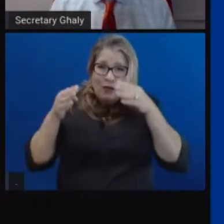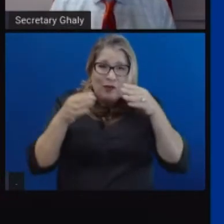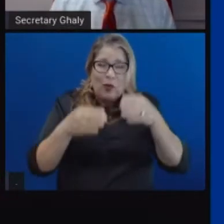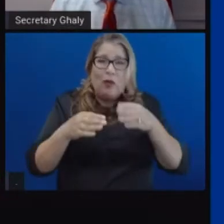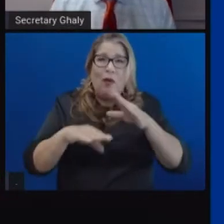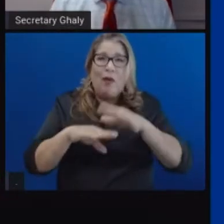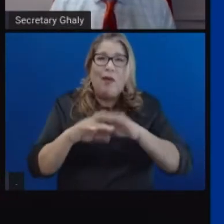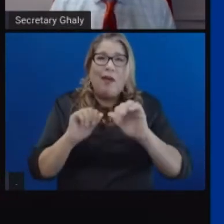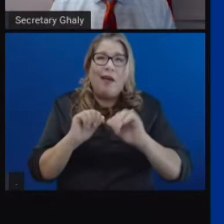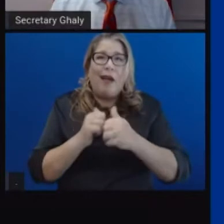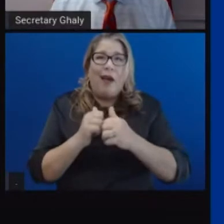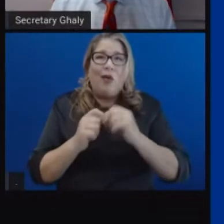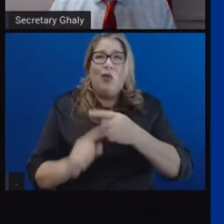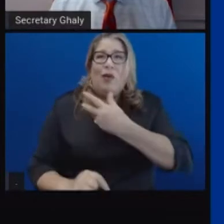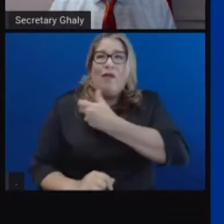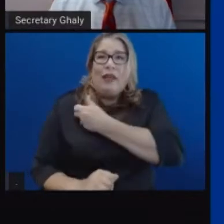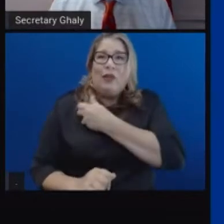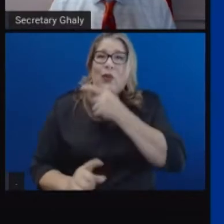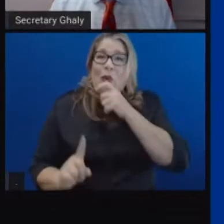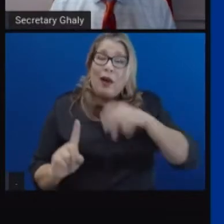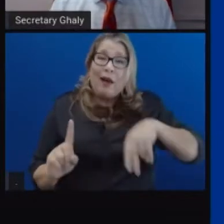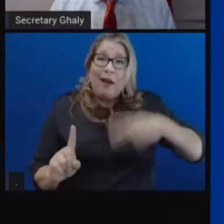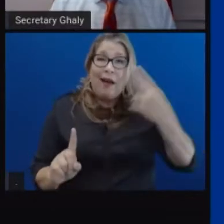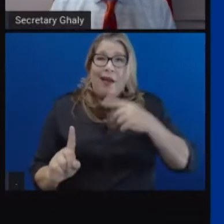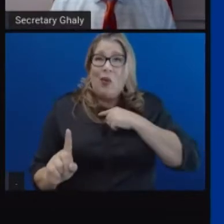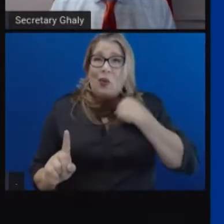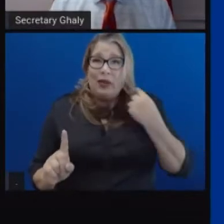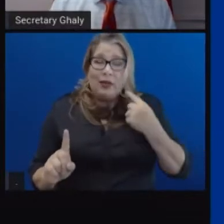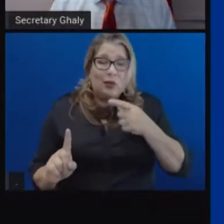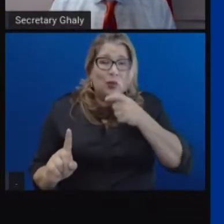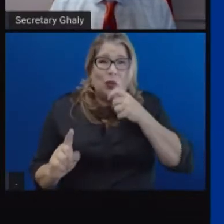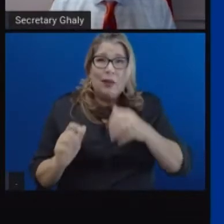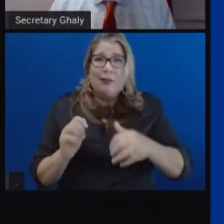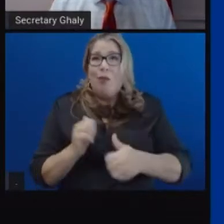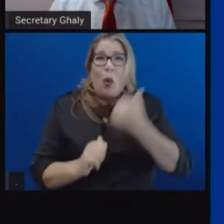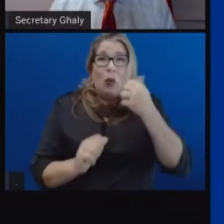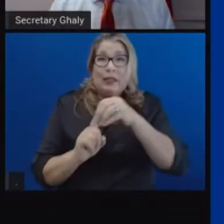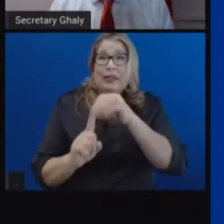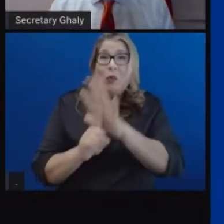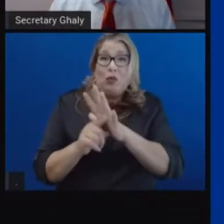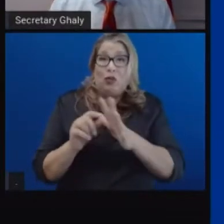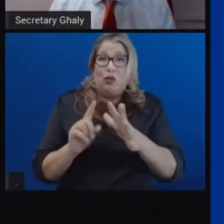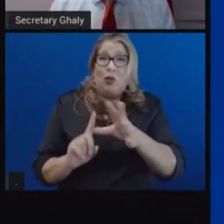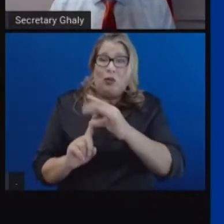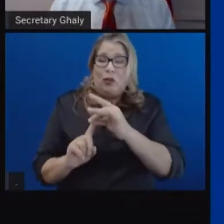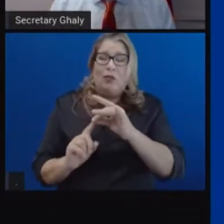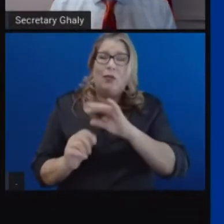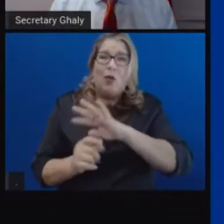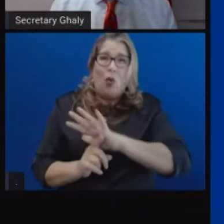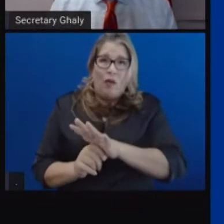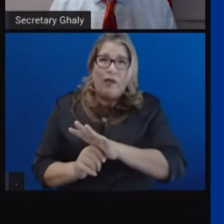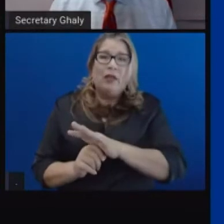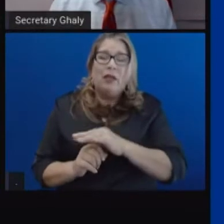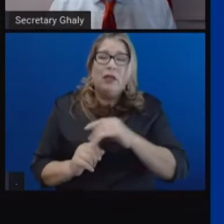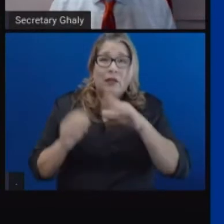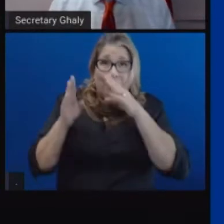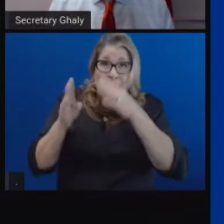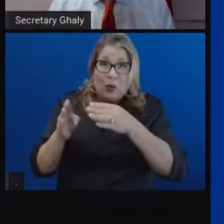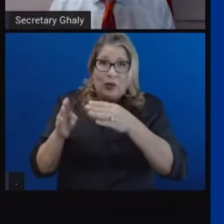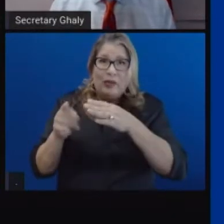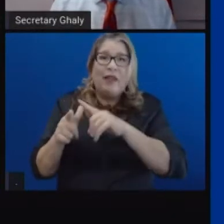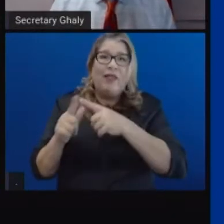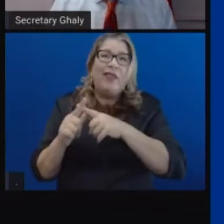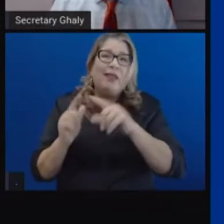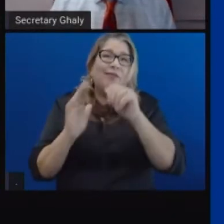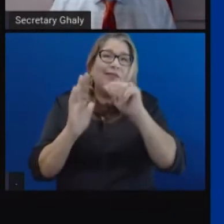high risk and the most exposure, and then moving on to our general population little by little after that. The truth is,